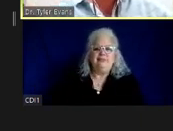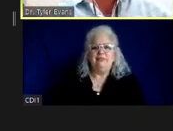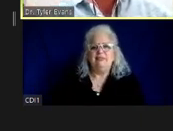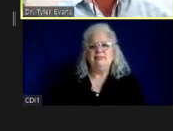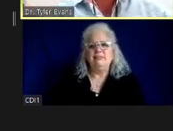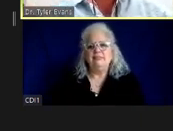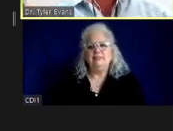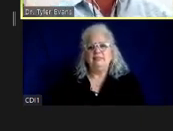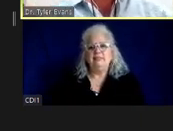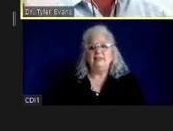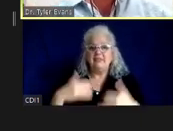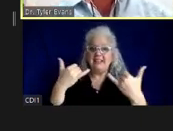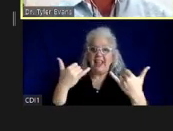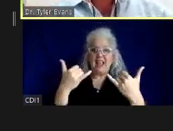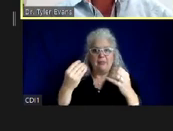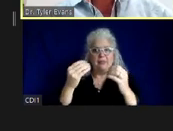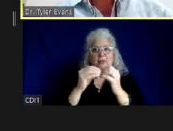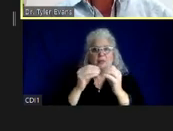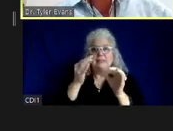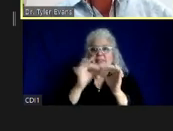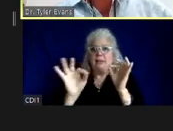healthcare workers, but it's 75 and older.